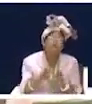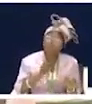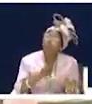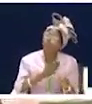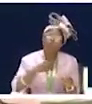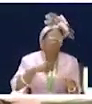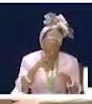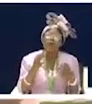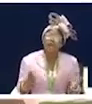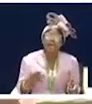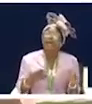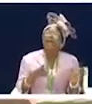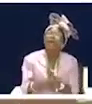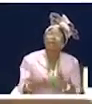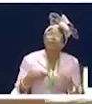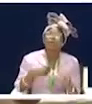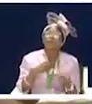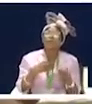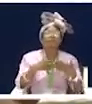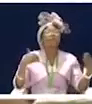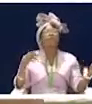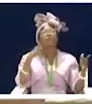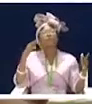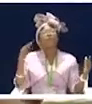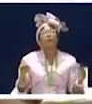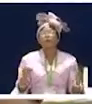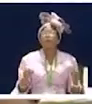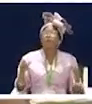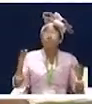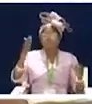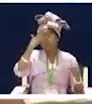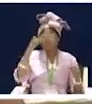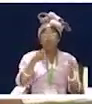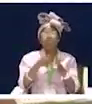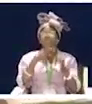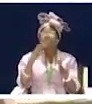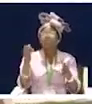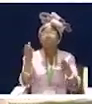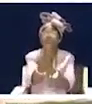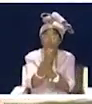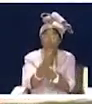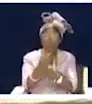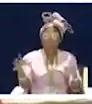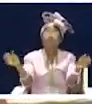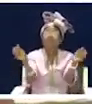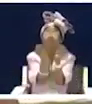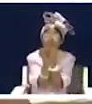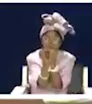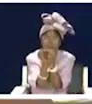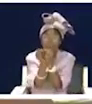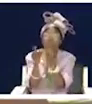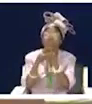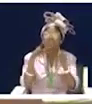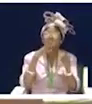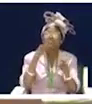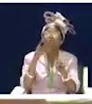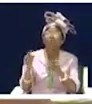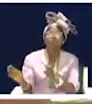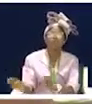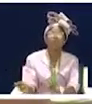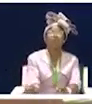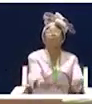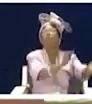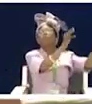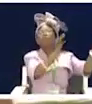bricklayers. Before we know it, they rushed us, they ransacked us, took everything we had and said we should fight into the